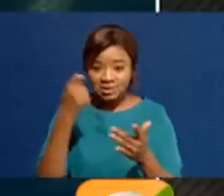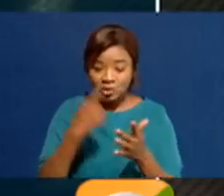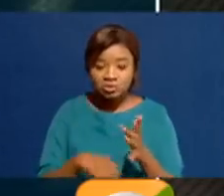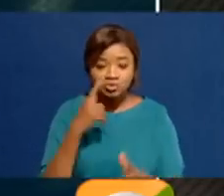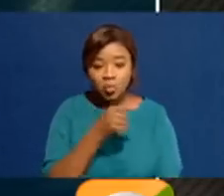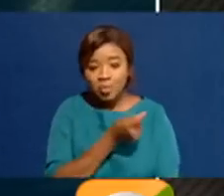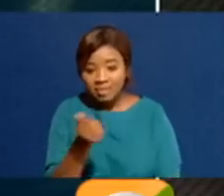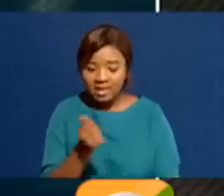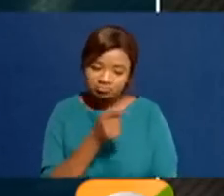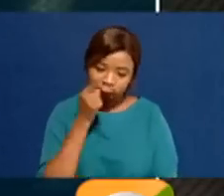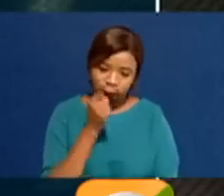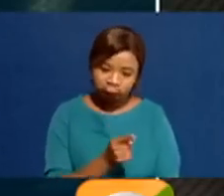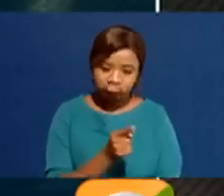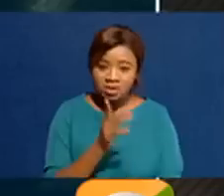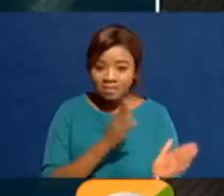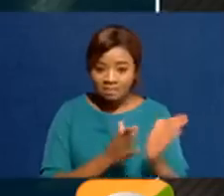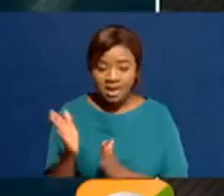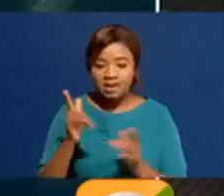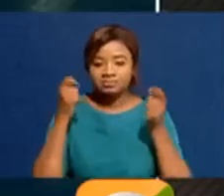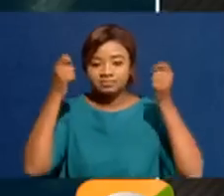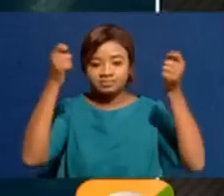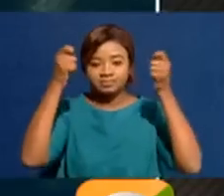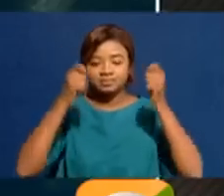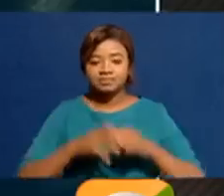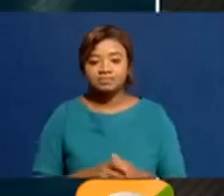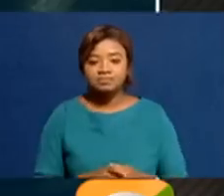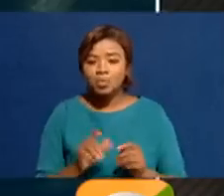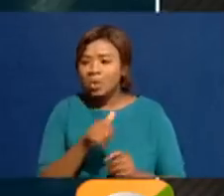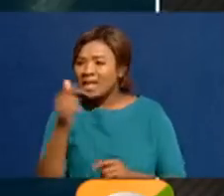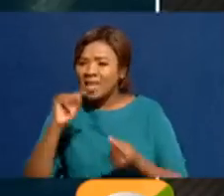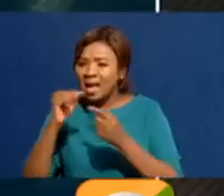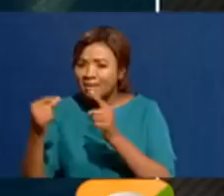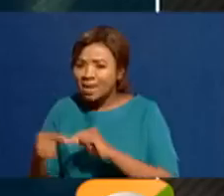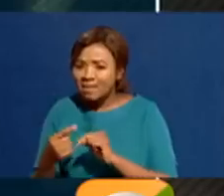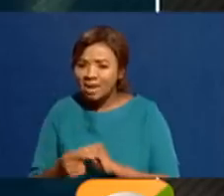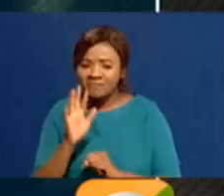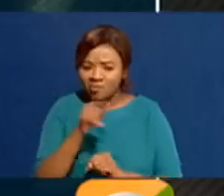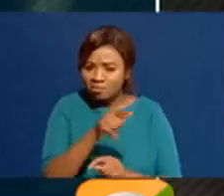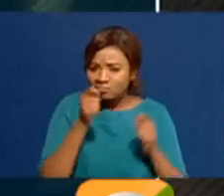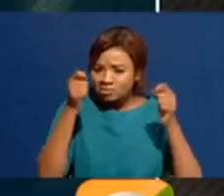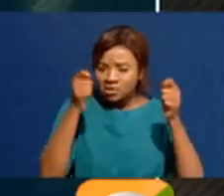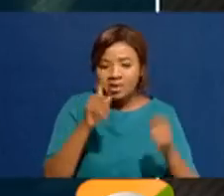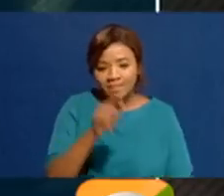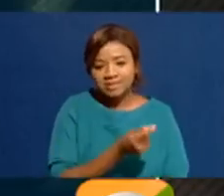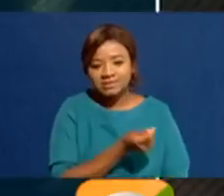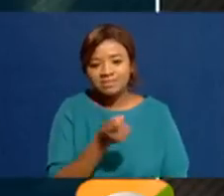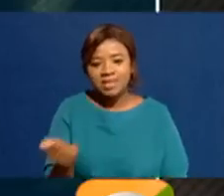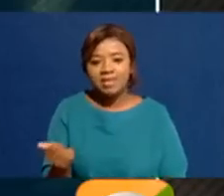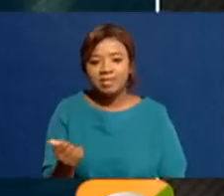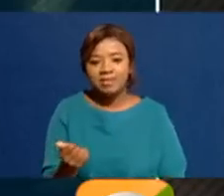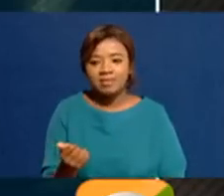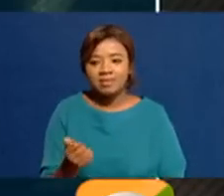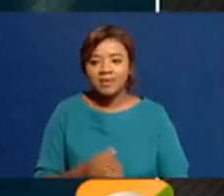for the payment of damages to those harmed by activities of assemblers, demonstrators, picketers, and petitioners will be proposed